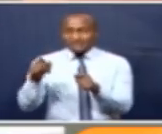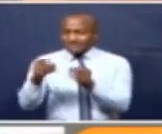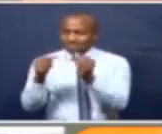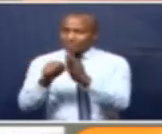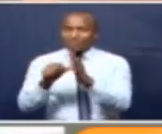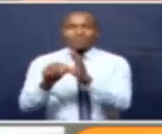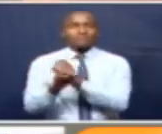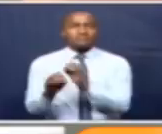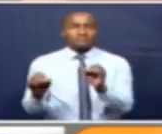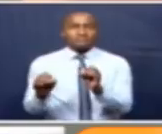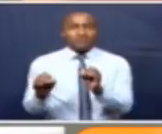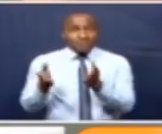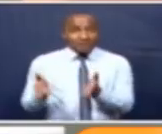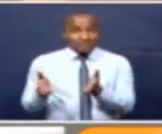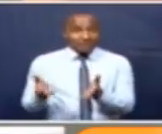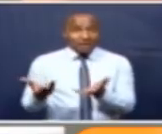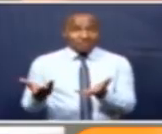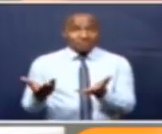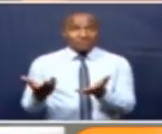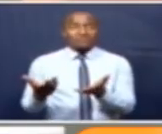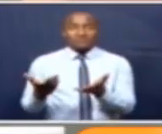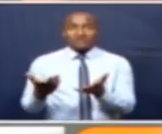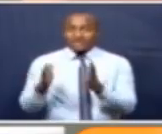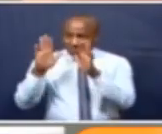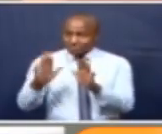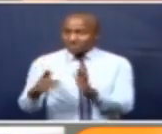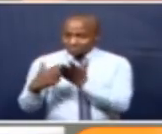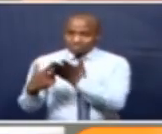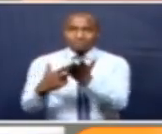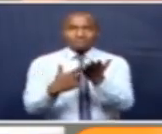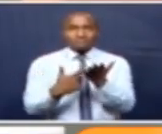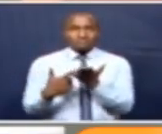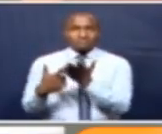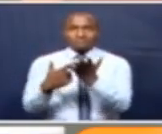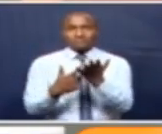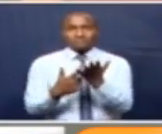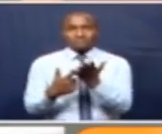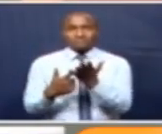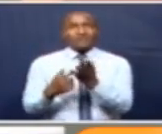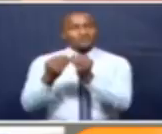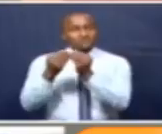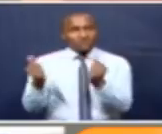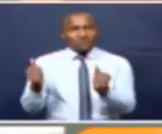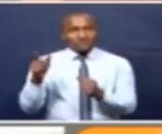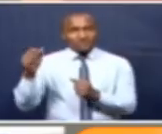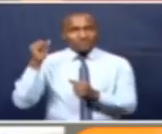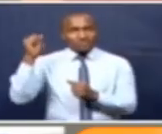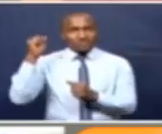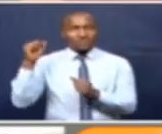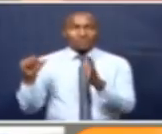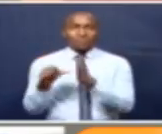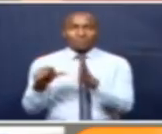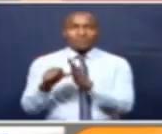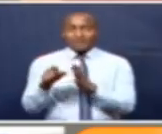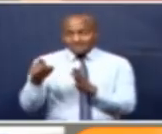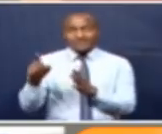have. But for now, what I really believe is important is a dialogue, is to get around the table and resolve the political problems, because that is what